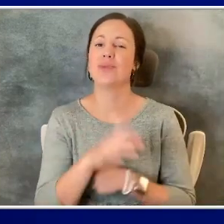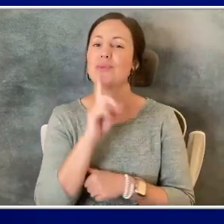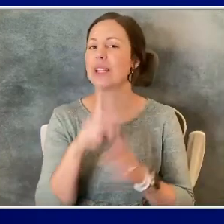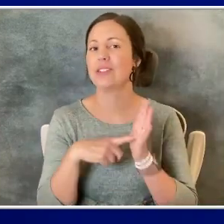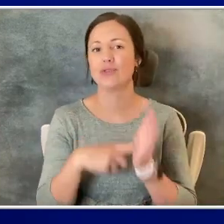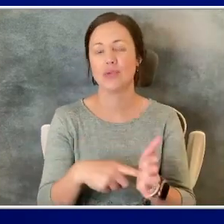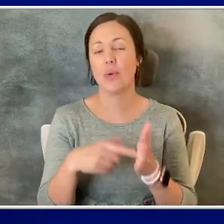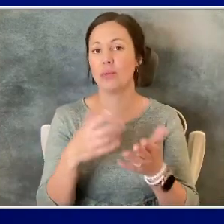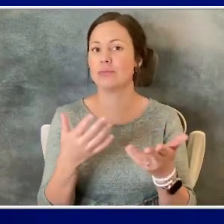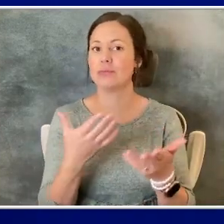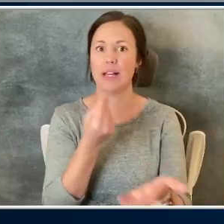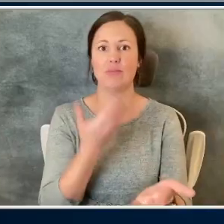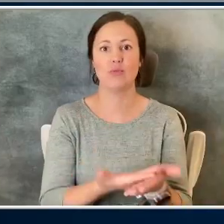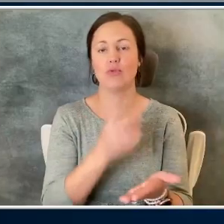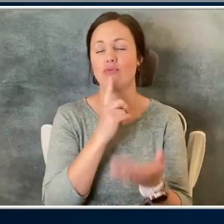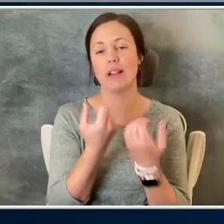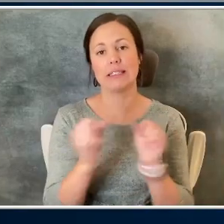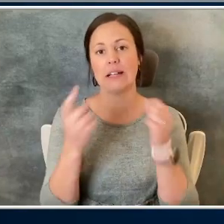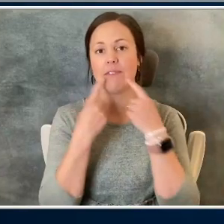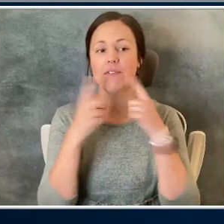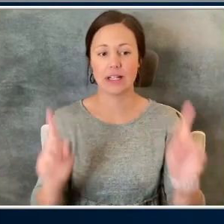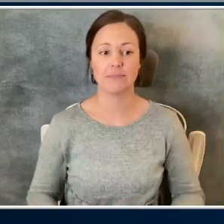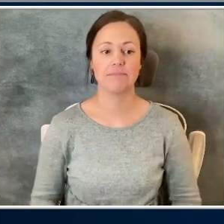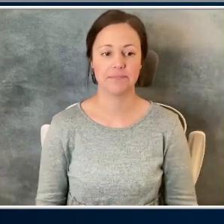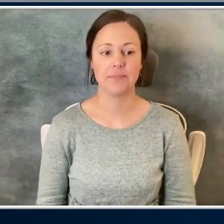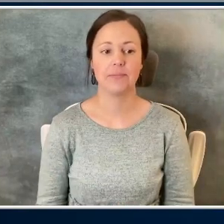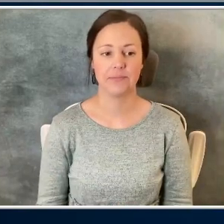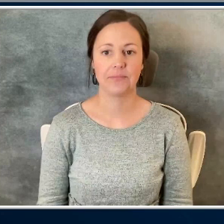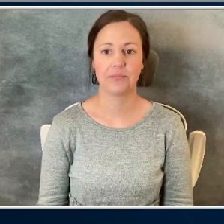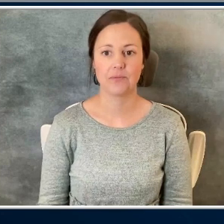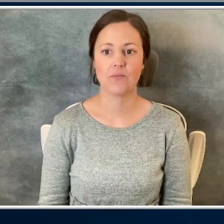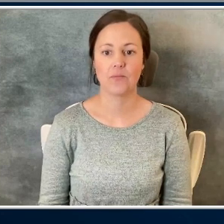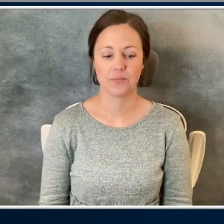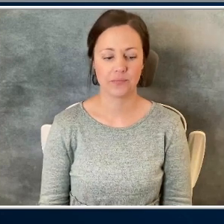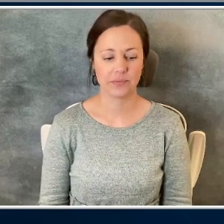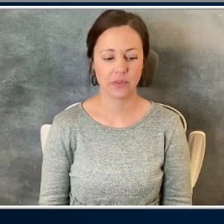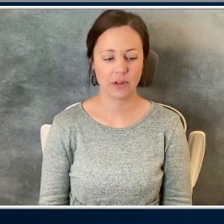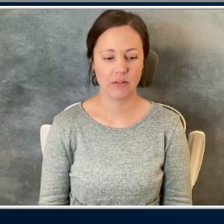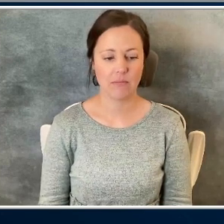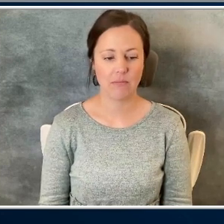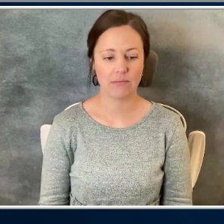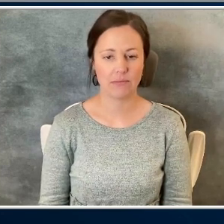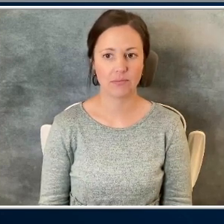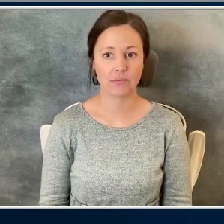be very safe and effective. Okay, so Hawk, let's be honest here. Yeah. I've not had my